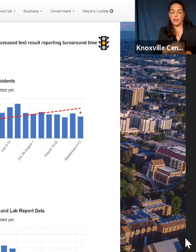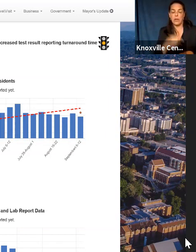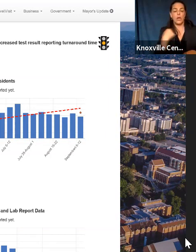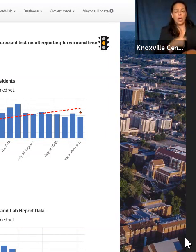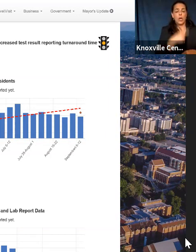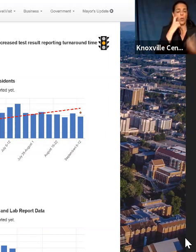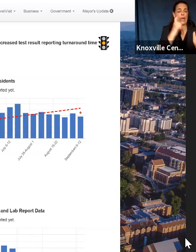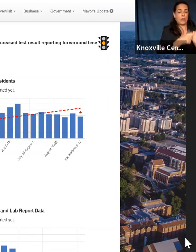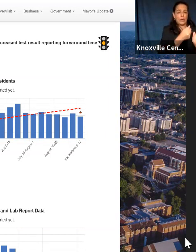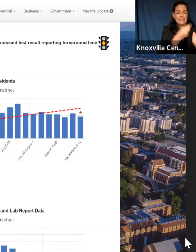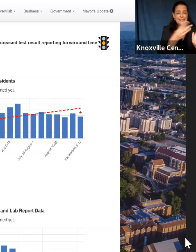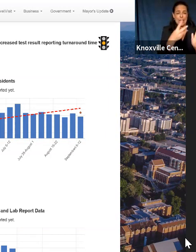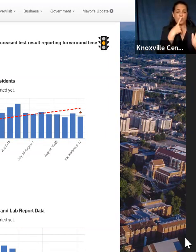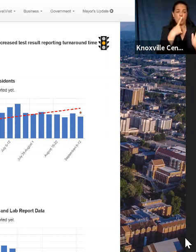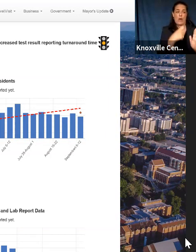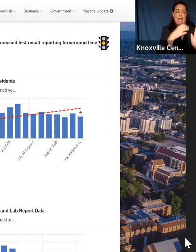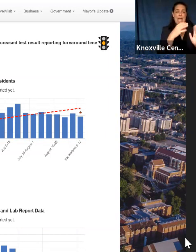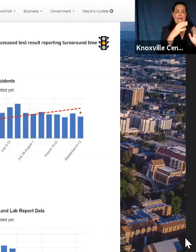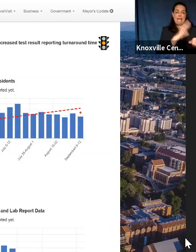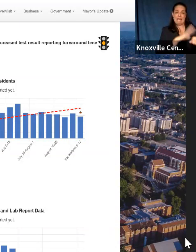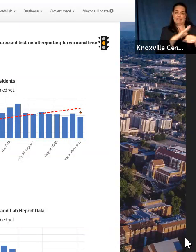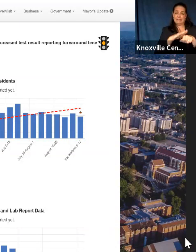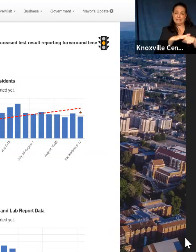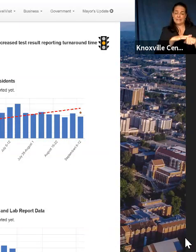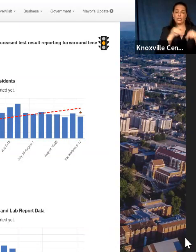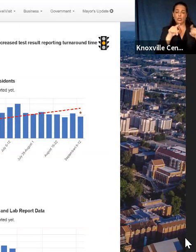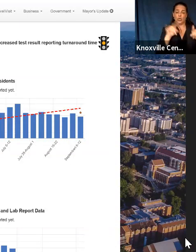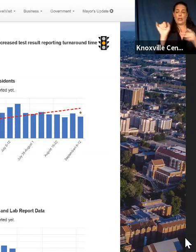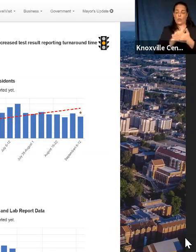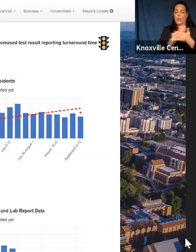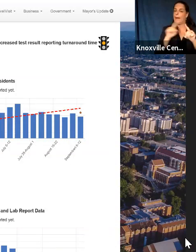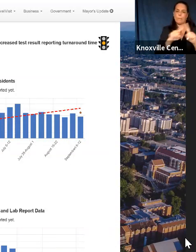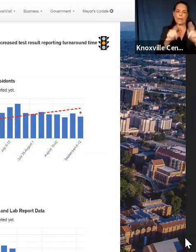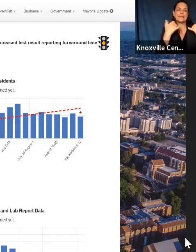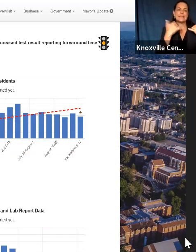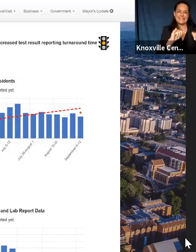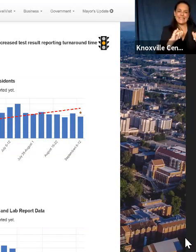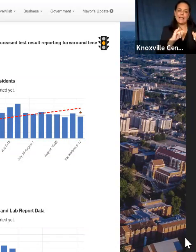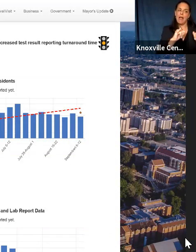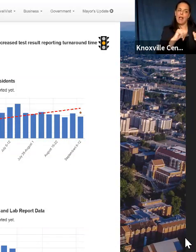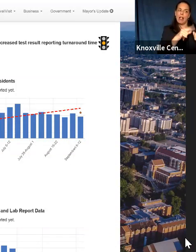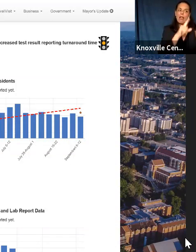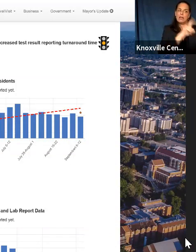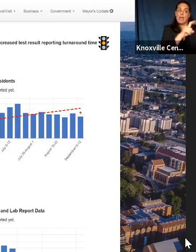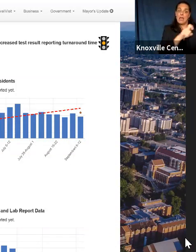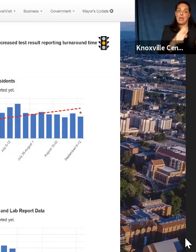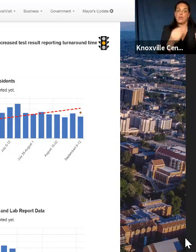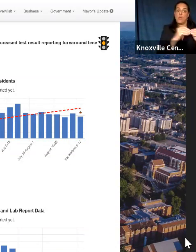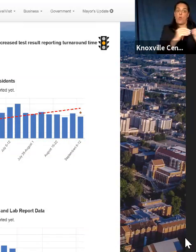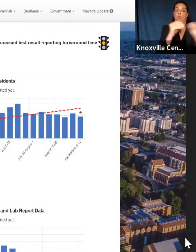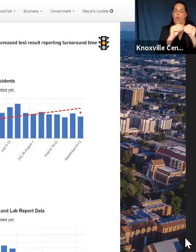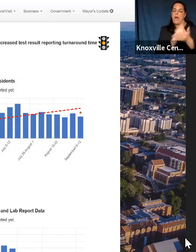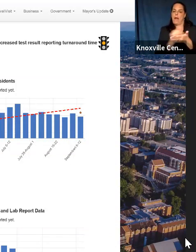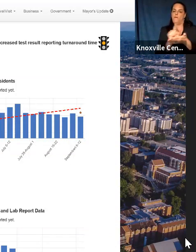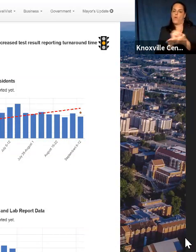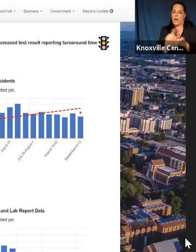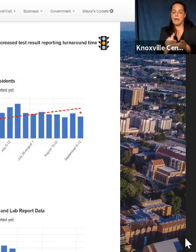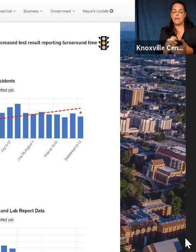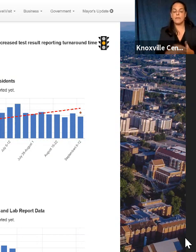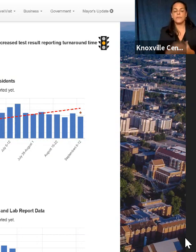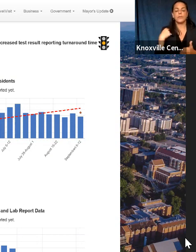tests conducted, but overall, the number of tests conducted week to week continues to trend up. We believe the increase